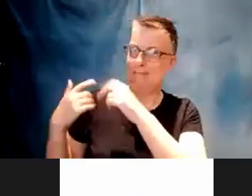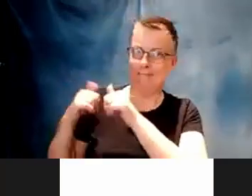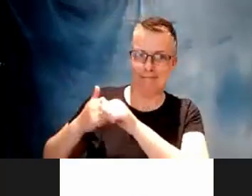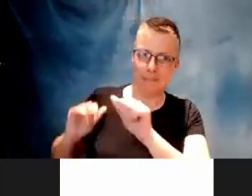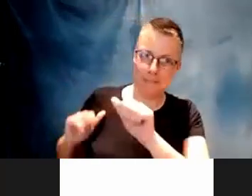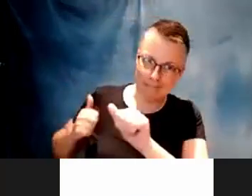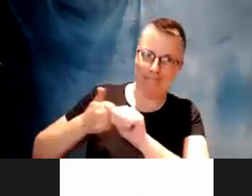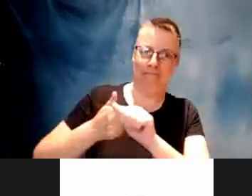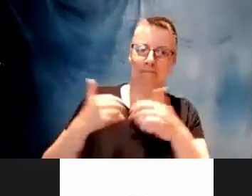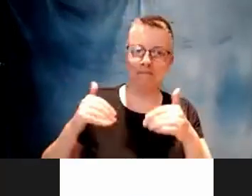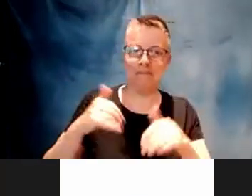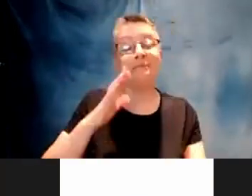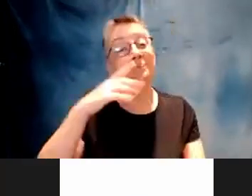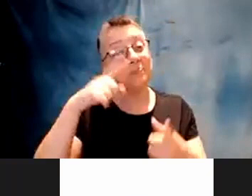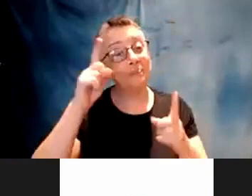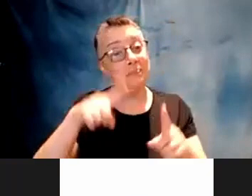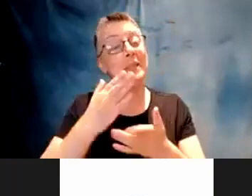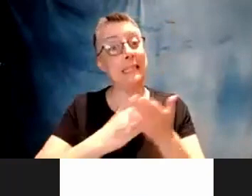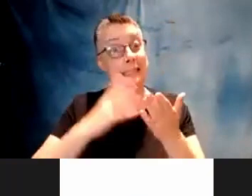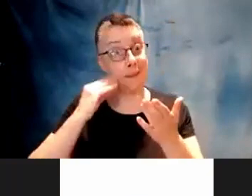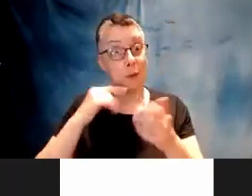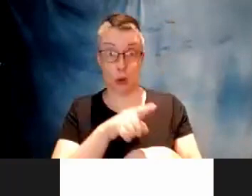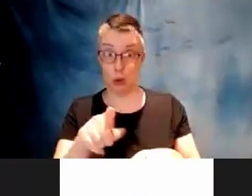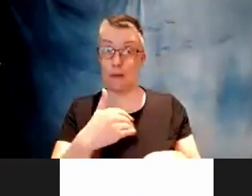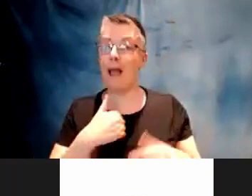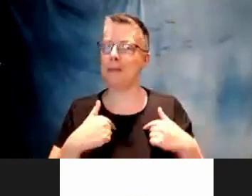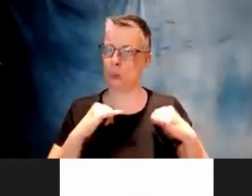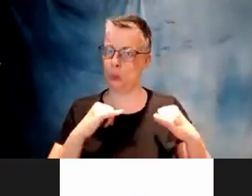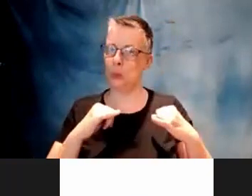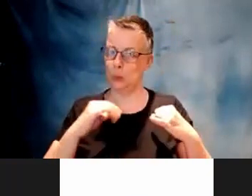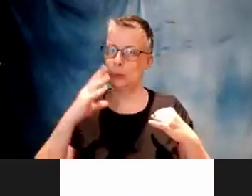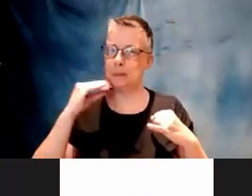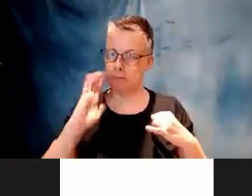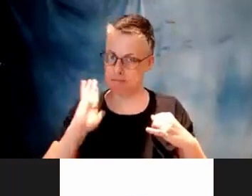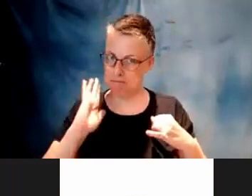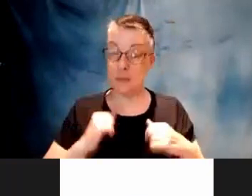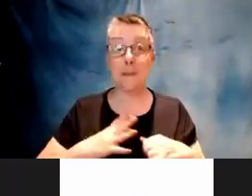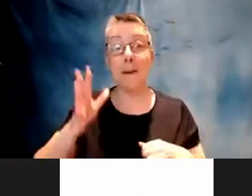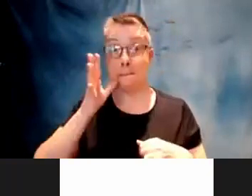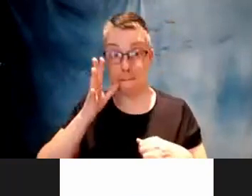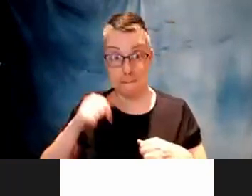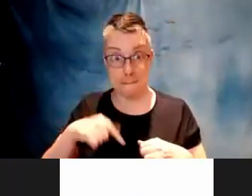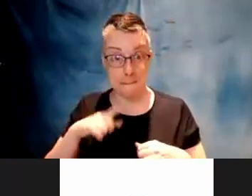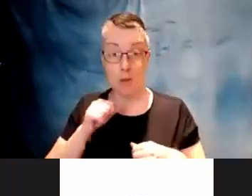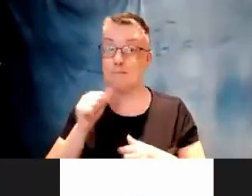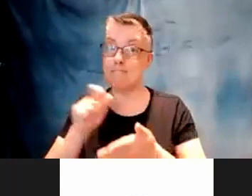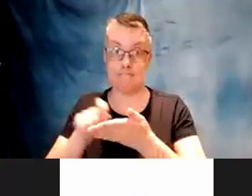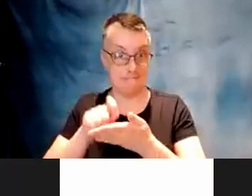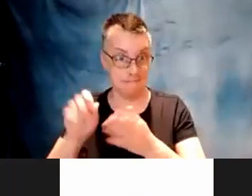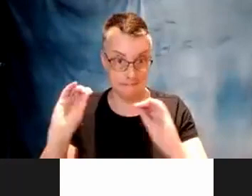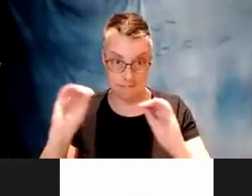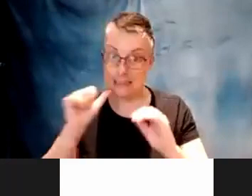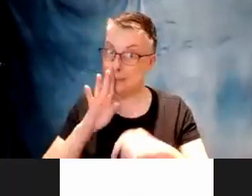I would agree some of the experiences that you've had, I've had. My mother was illiterate and didn't speak